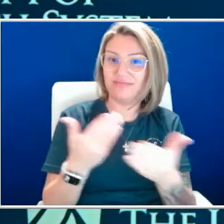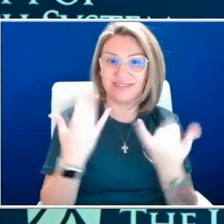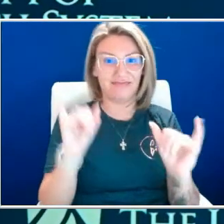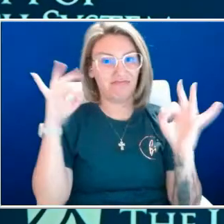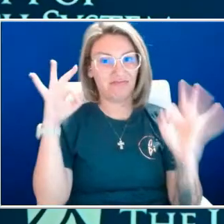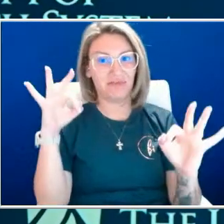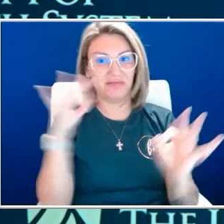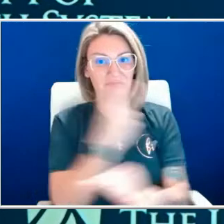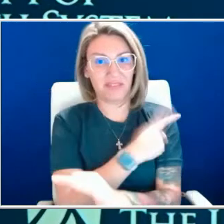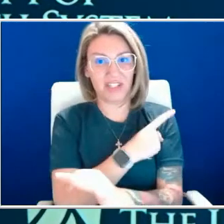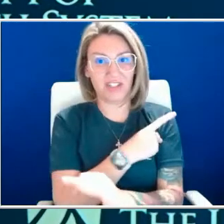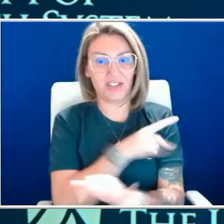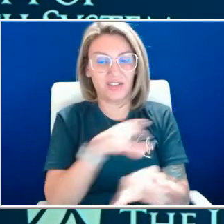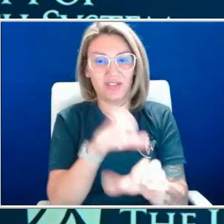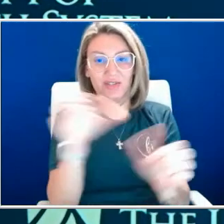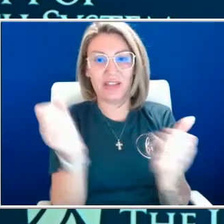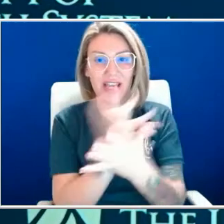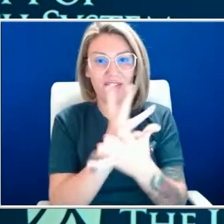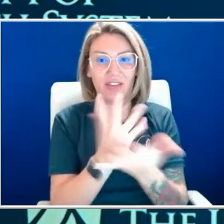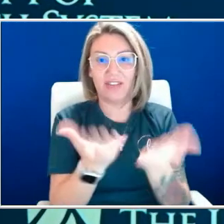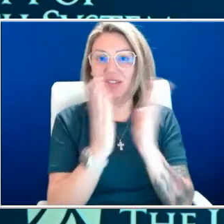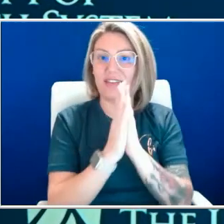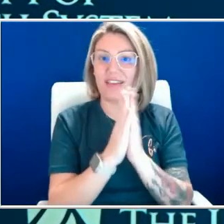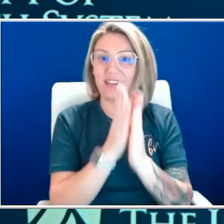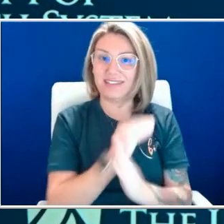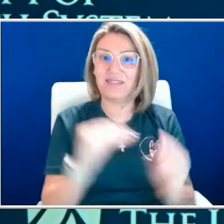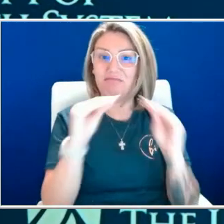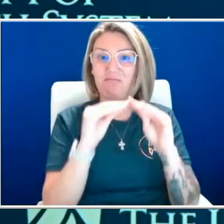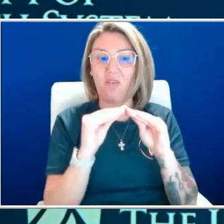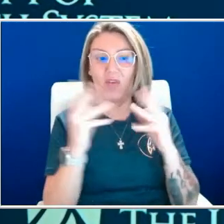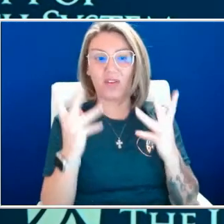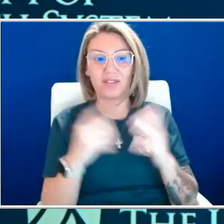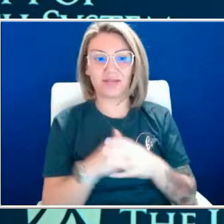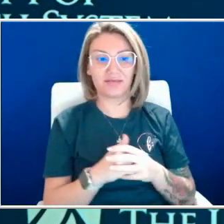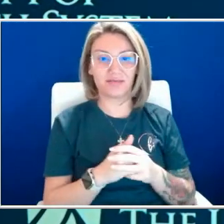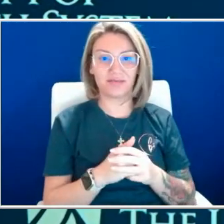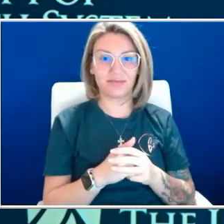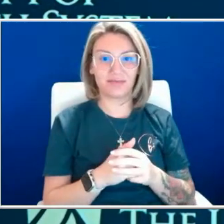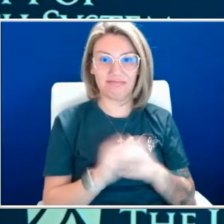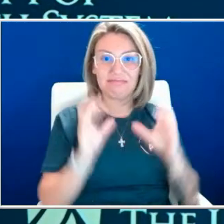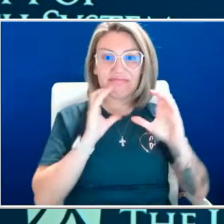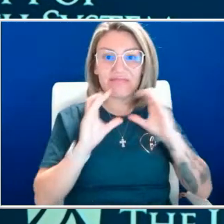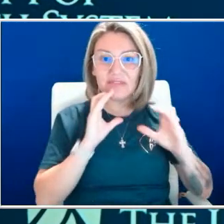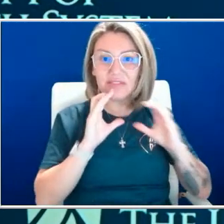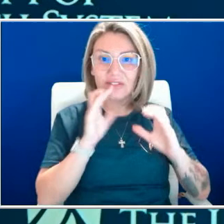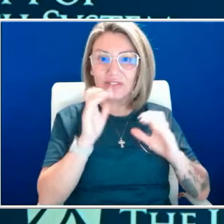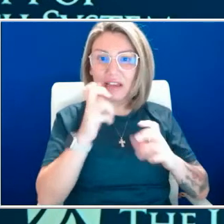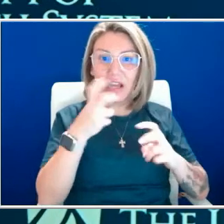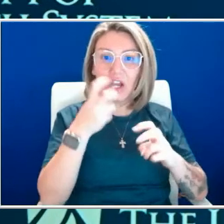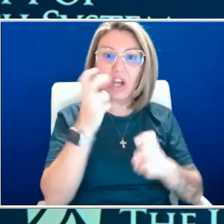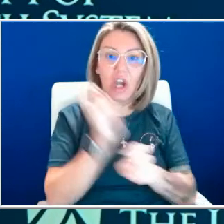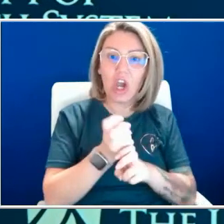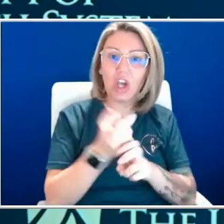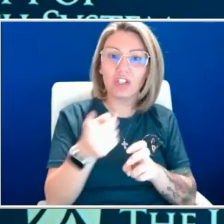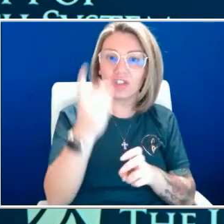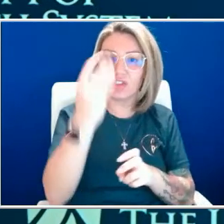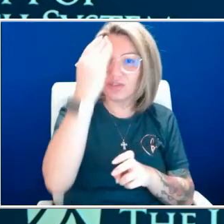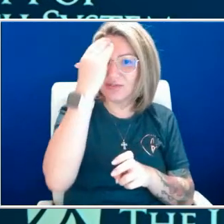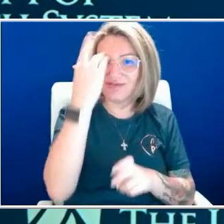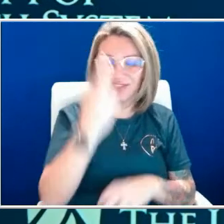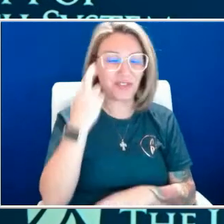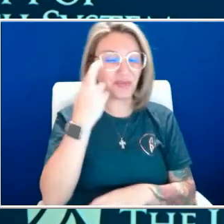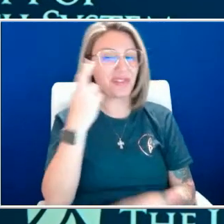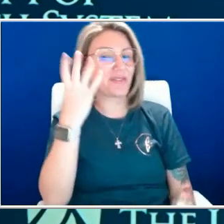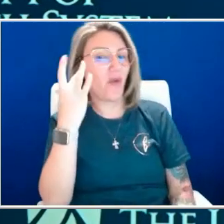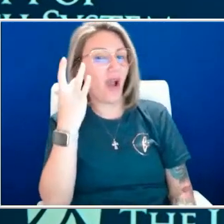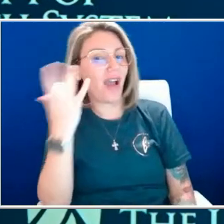that we asked for and more. And so, that conversation wasn't hard because I think she knew she had her reason why she